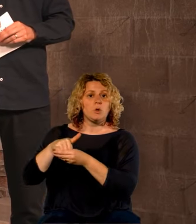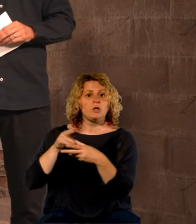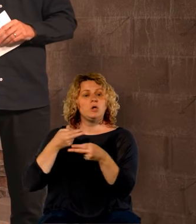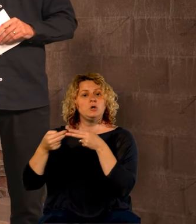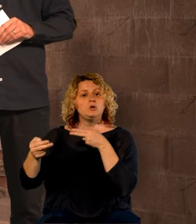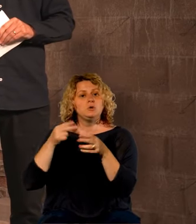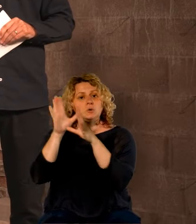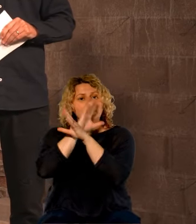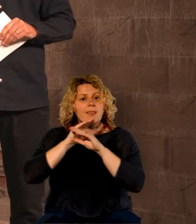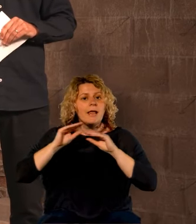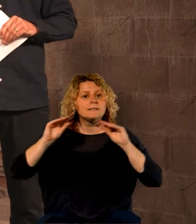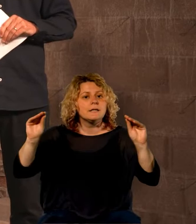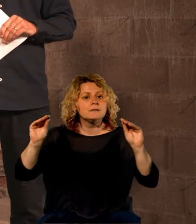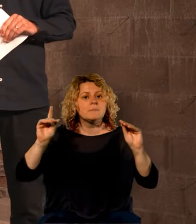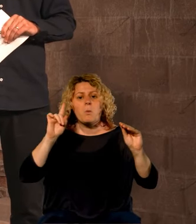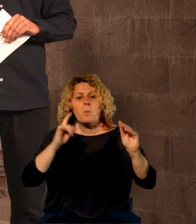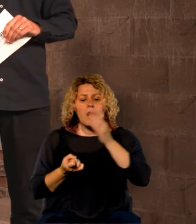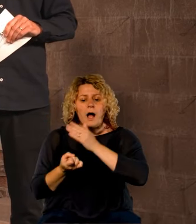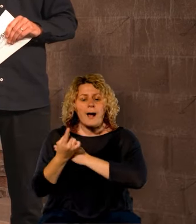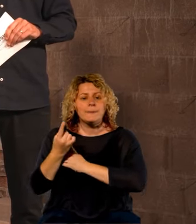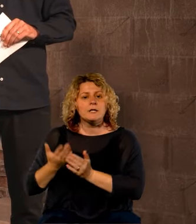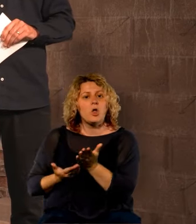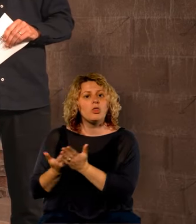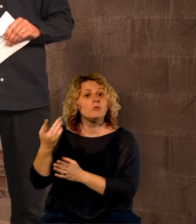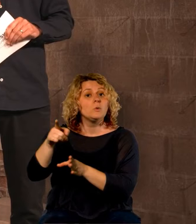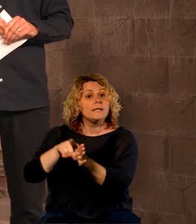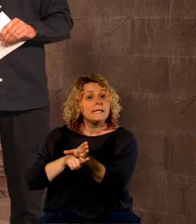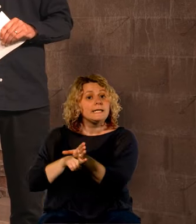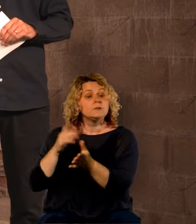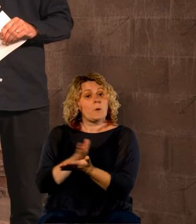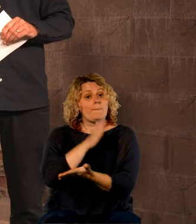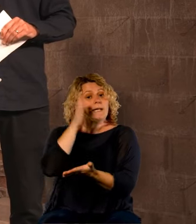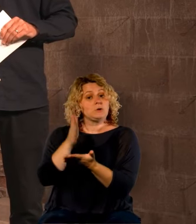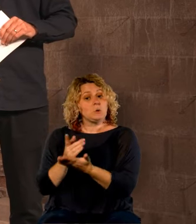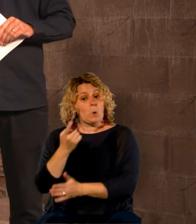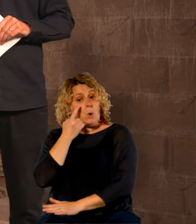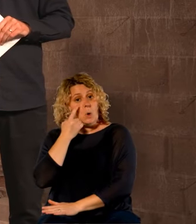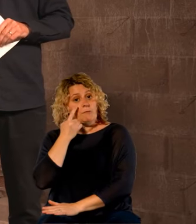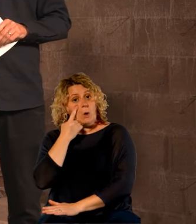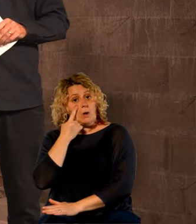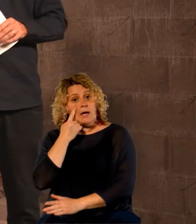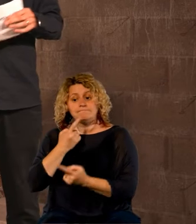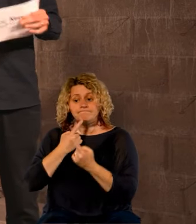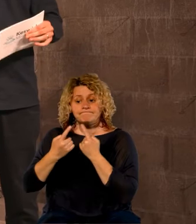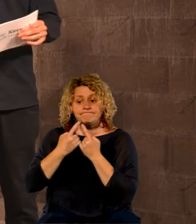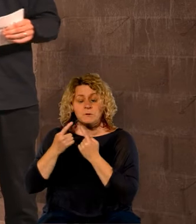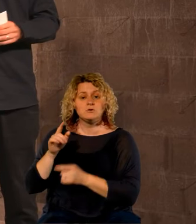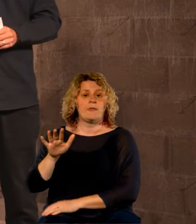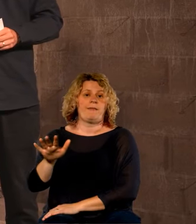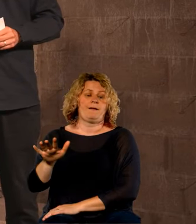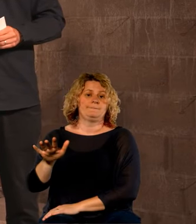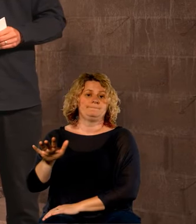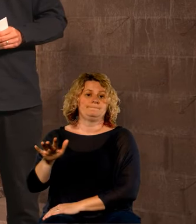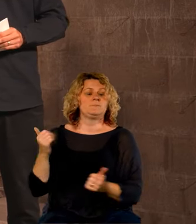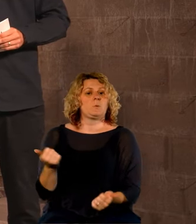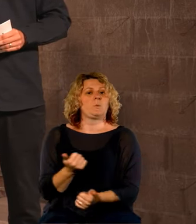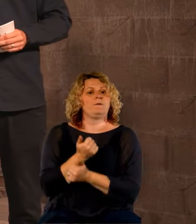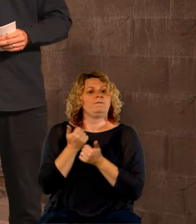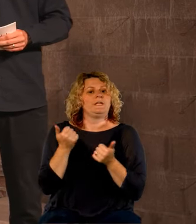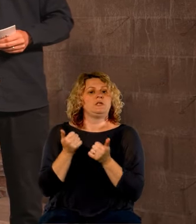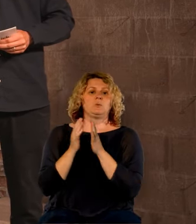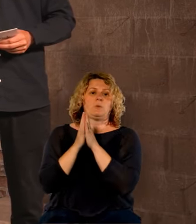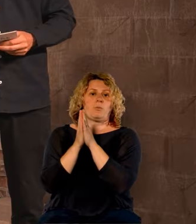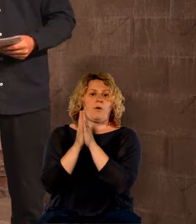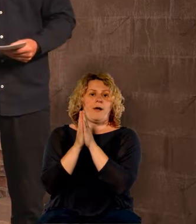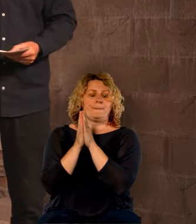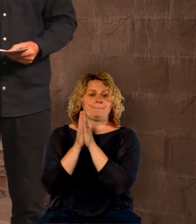about events that are coming up throughout the year. So do stay in touch, do find out more. And as we close, let me pray for